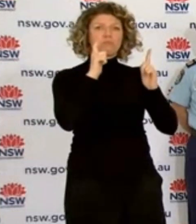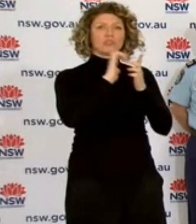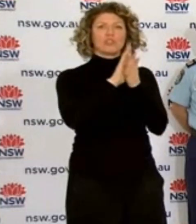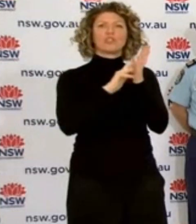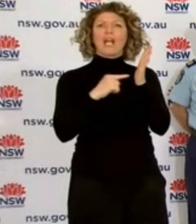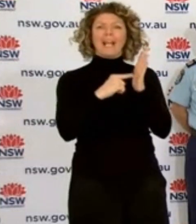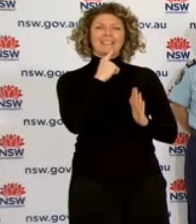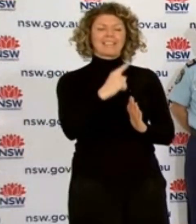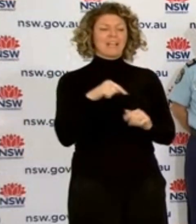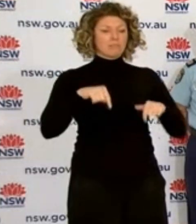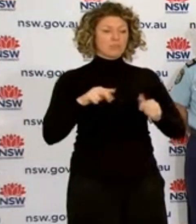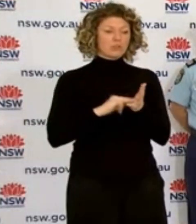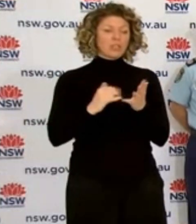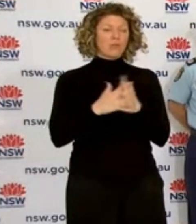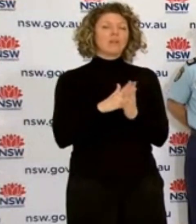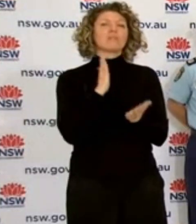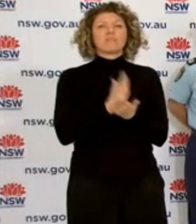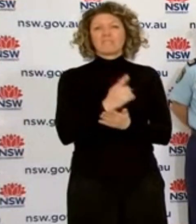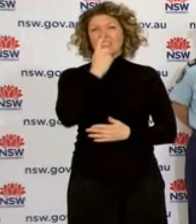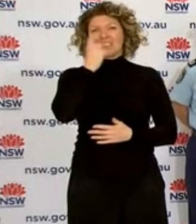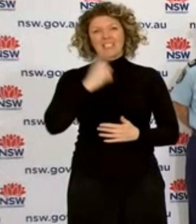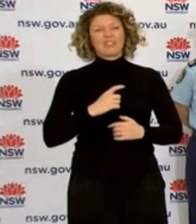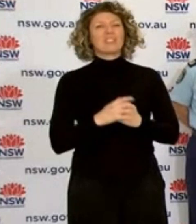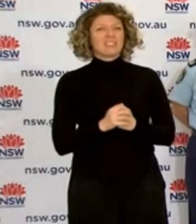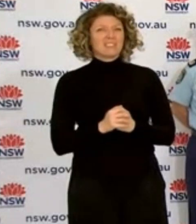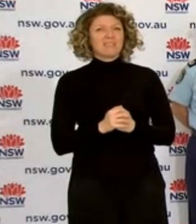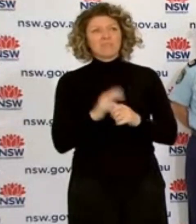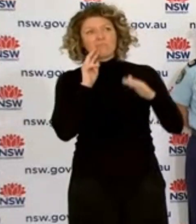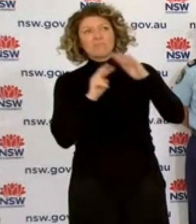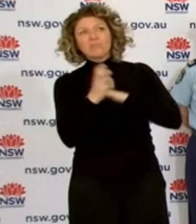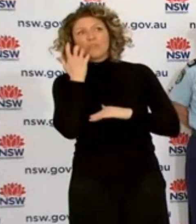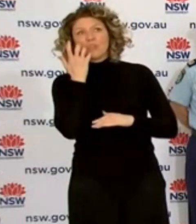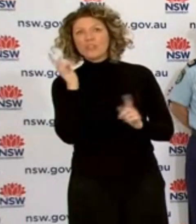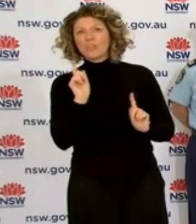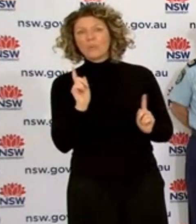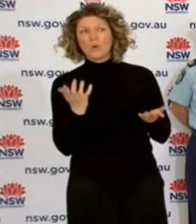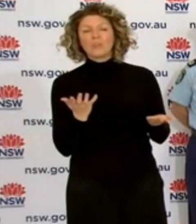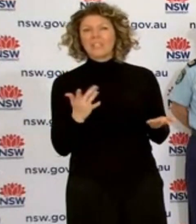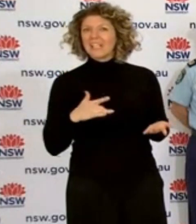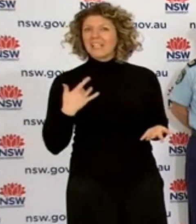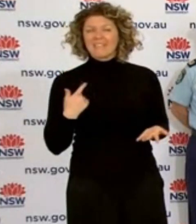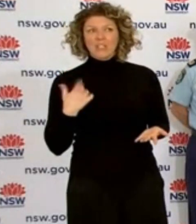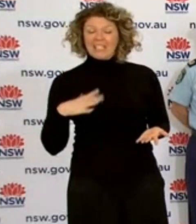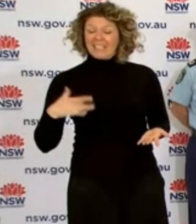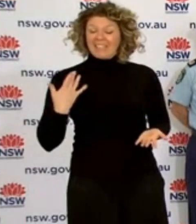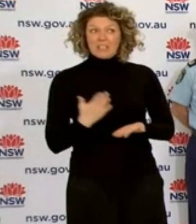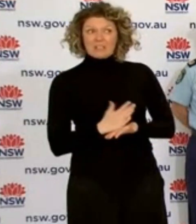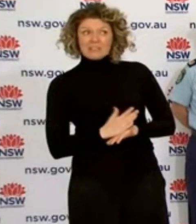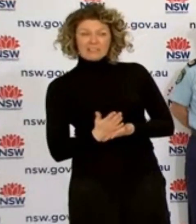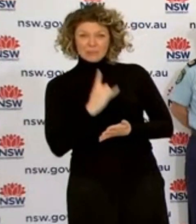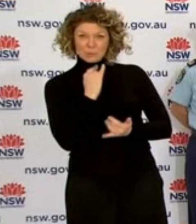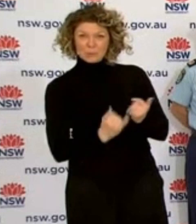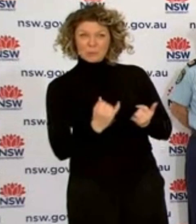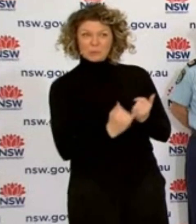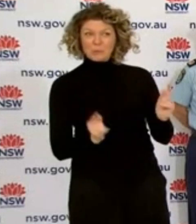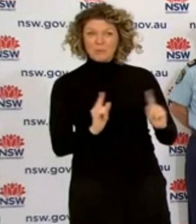serious situation in New South Wales. Our future is in our hands. The future of our nation is in our hands. We have the opportunity to reduce